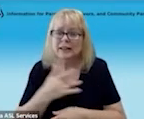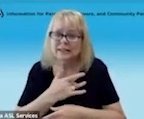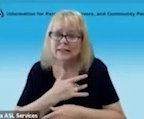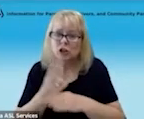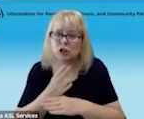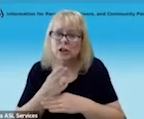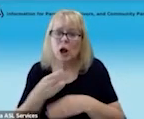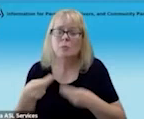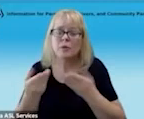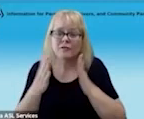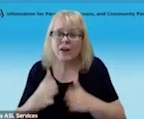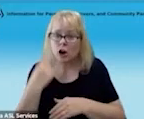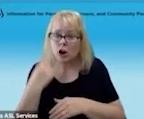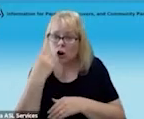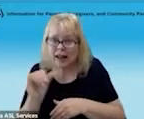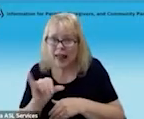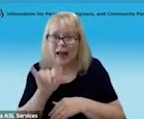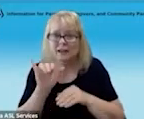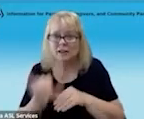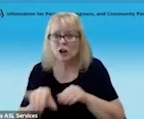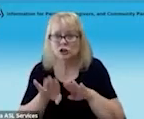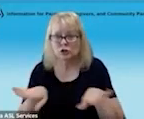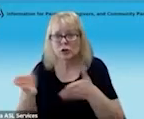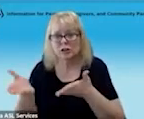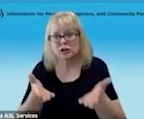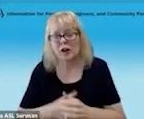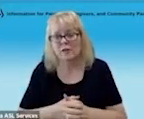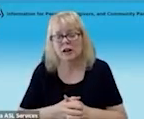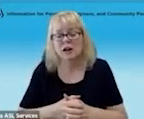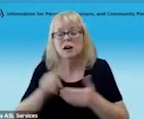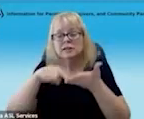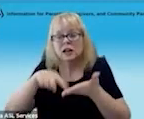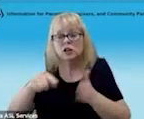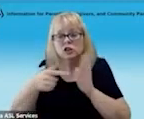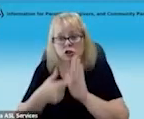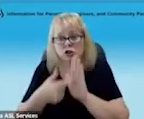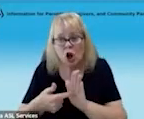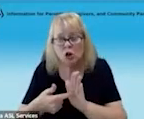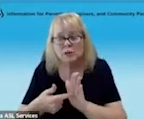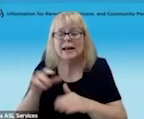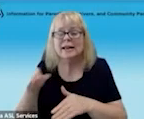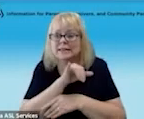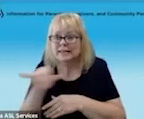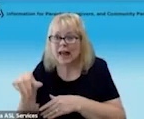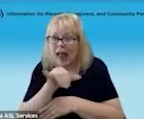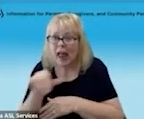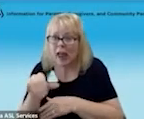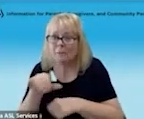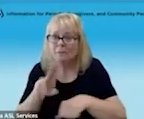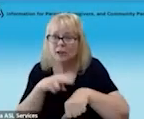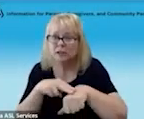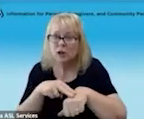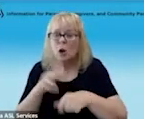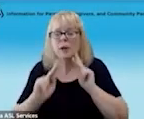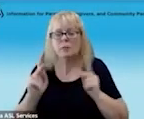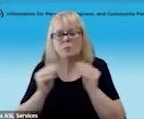It is important for the vaccine provider to represent the children and youth they are serving. When given the opportunity, you should consider choosing a